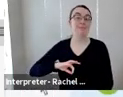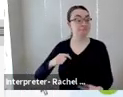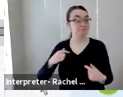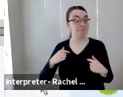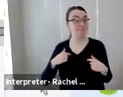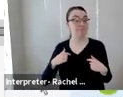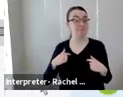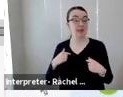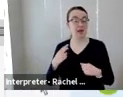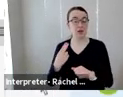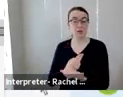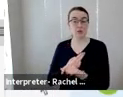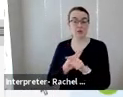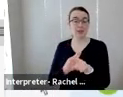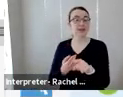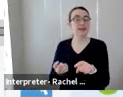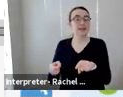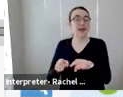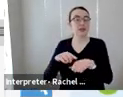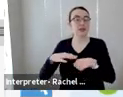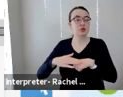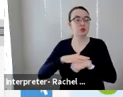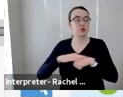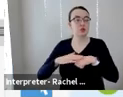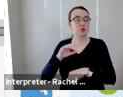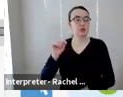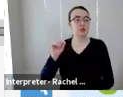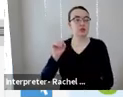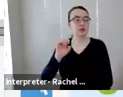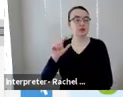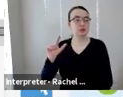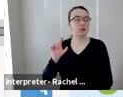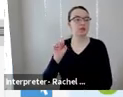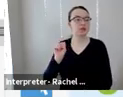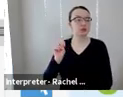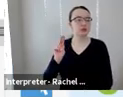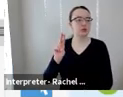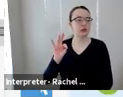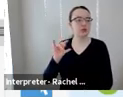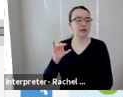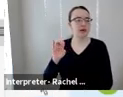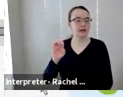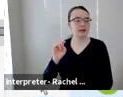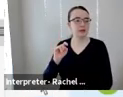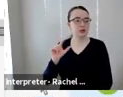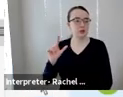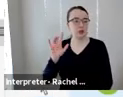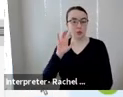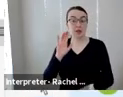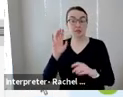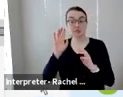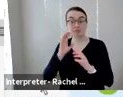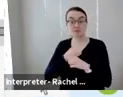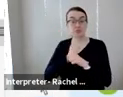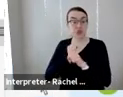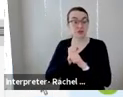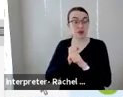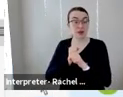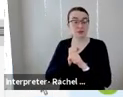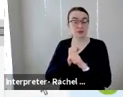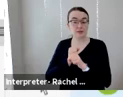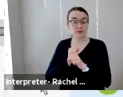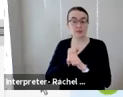treated it as a surface tool. So this generates a surface for me, as does the